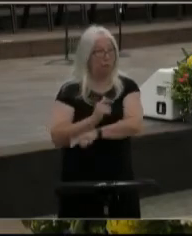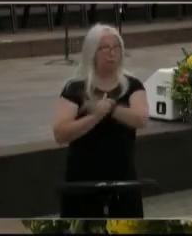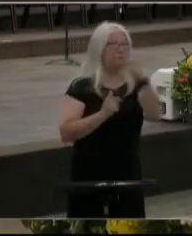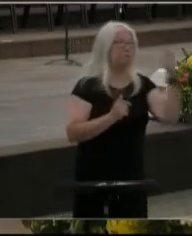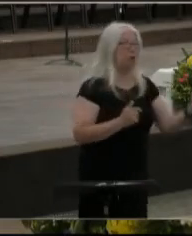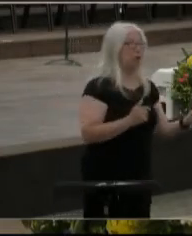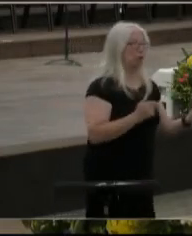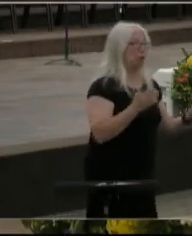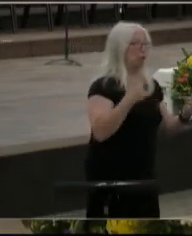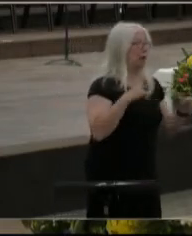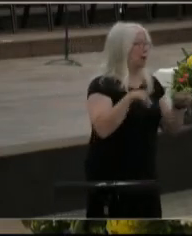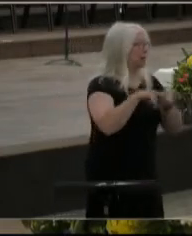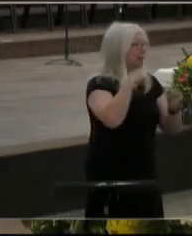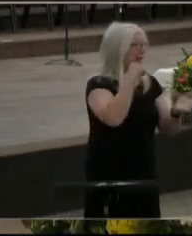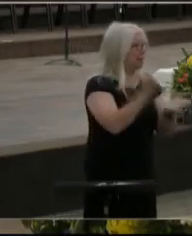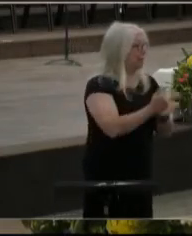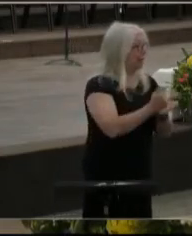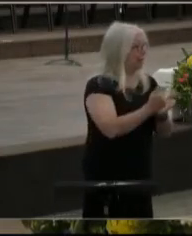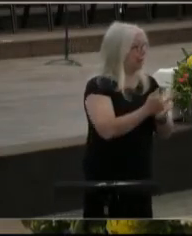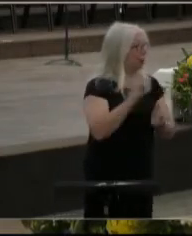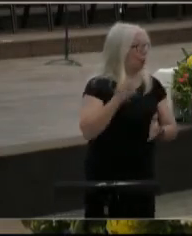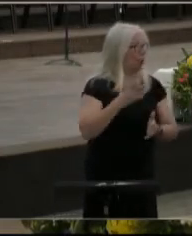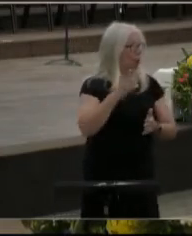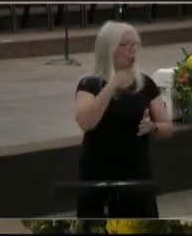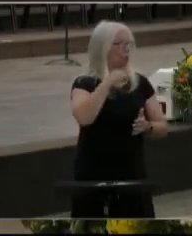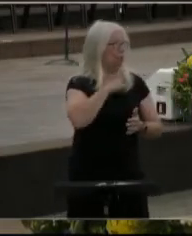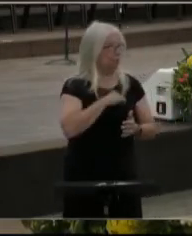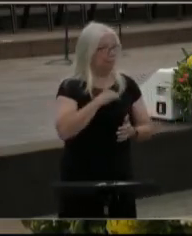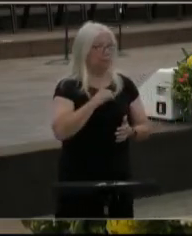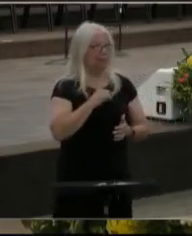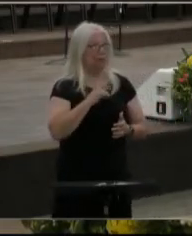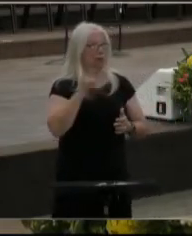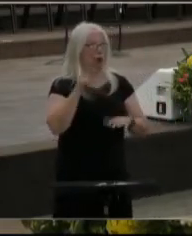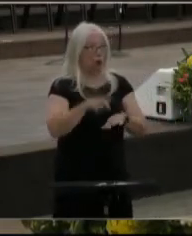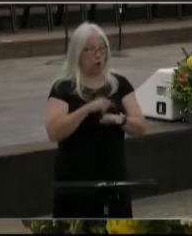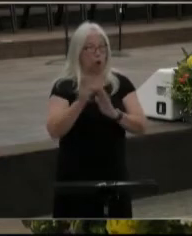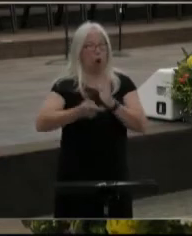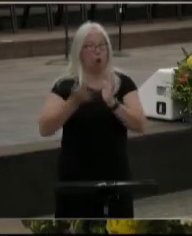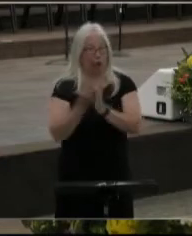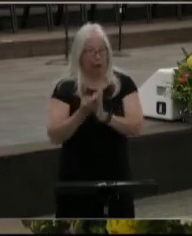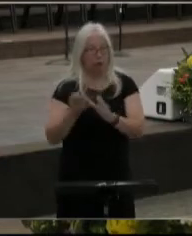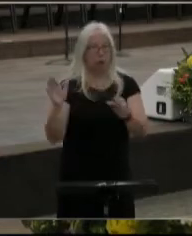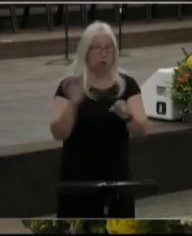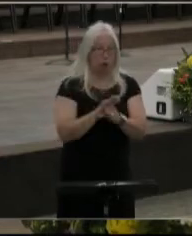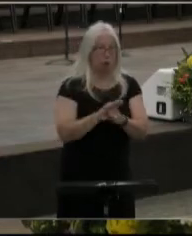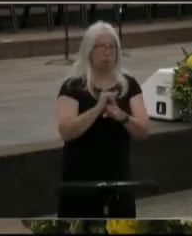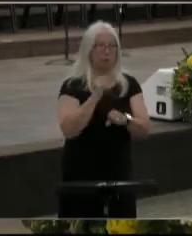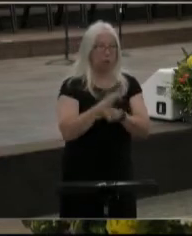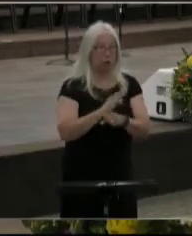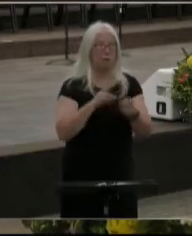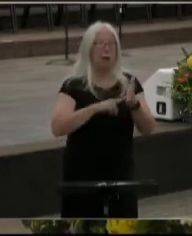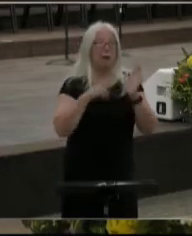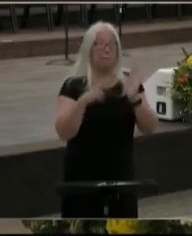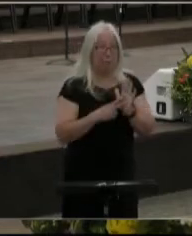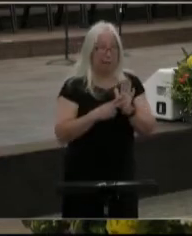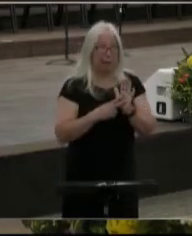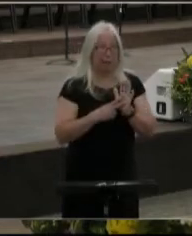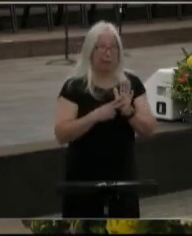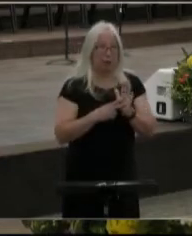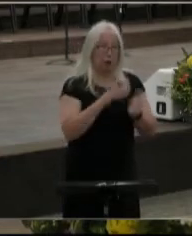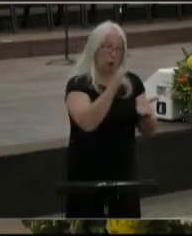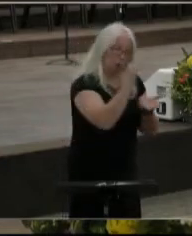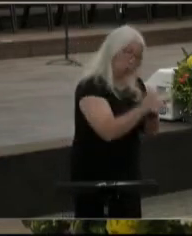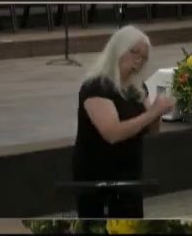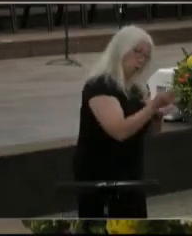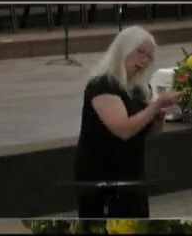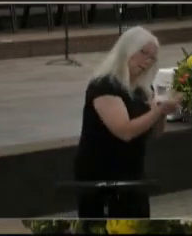that, we would all have to say amen or oh me deeply within our soul. Long hours and total commitment to a job means low commitment